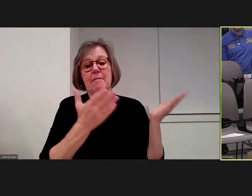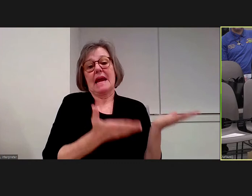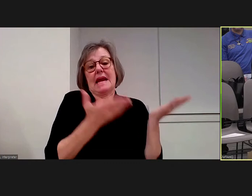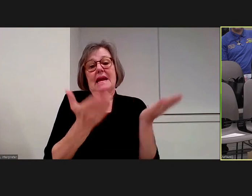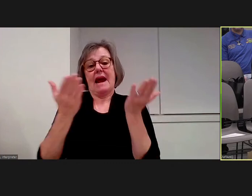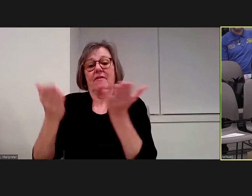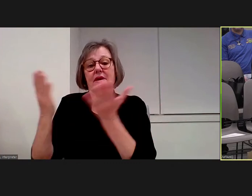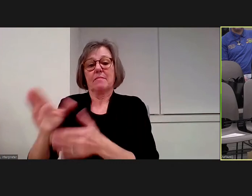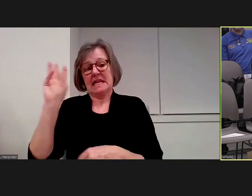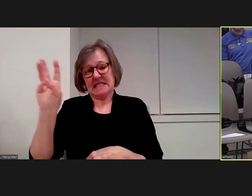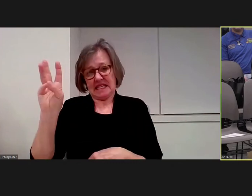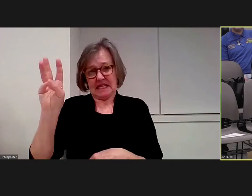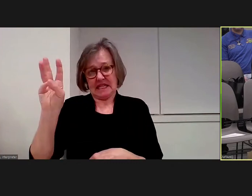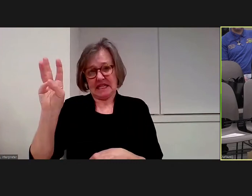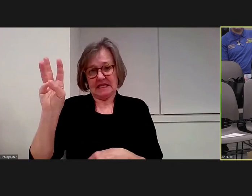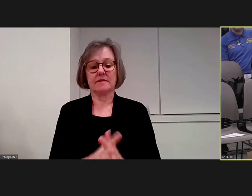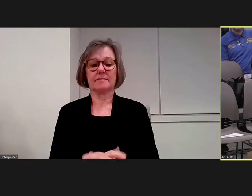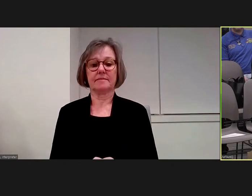by 6.